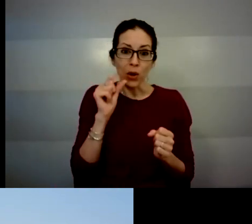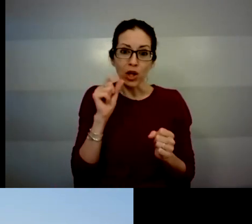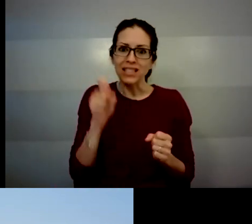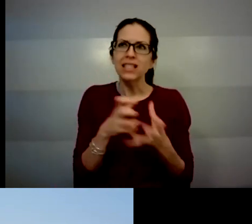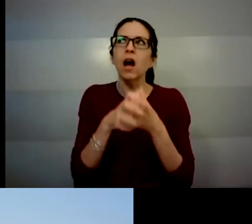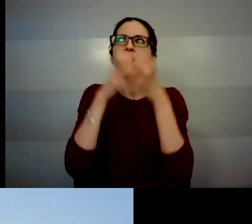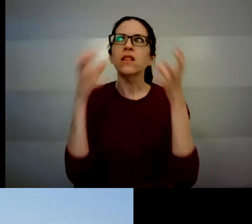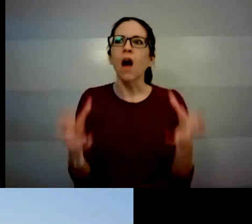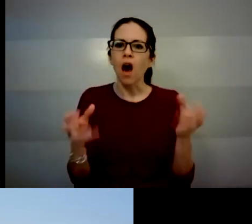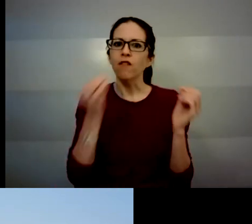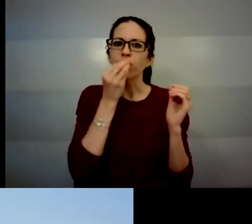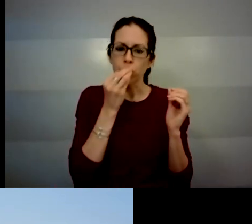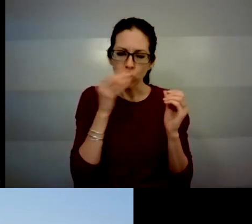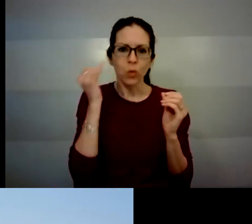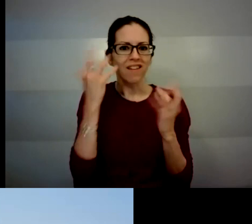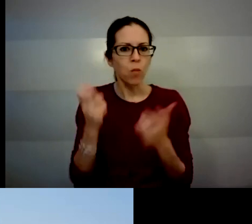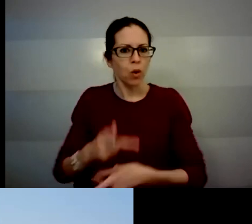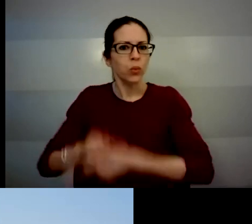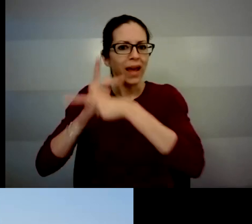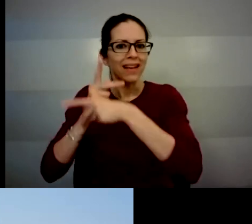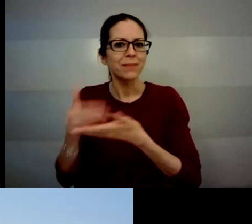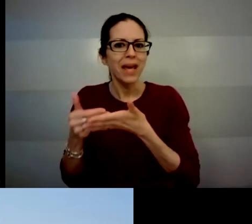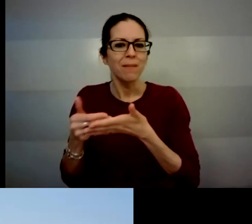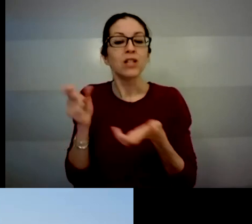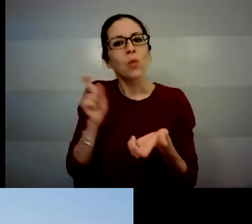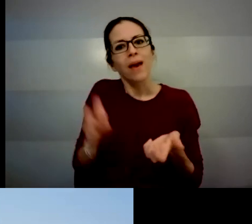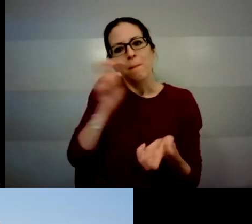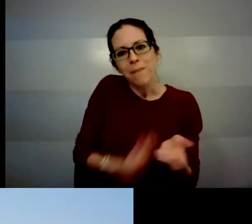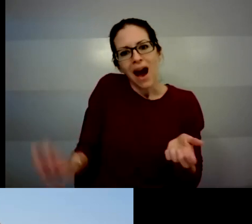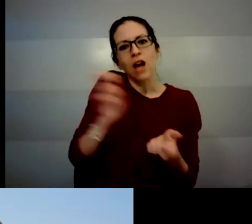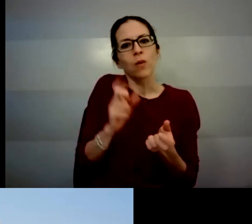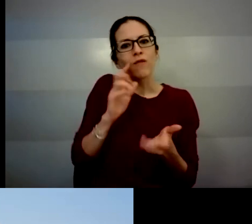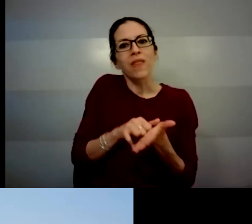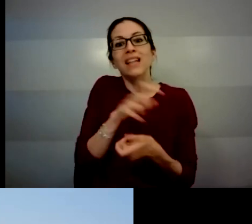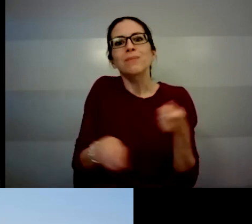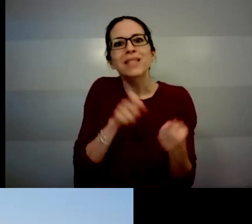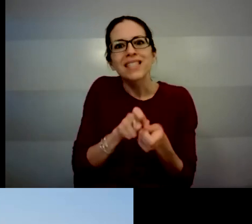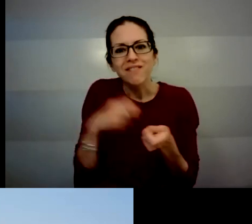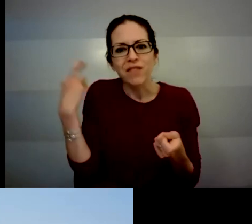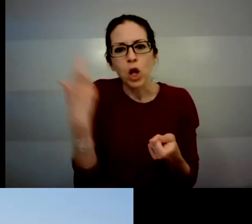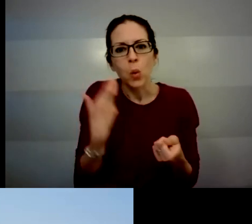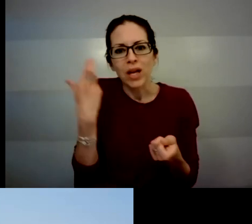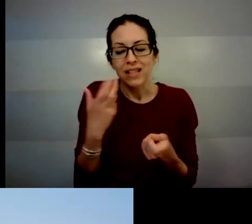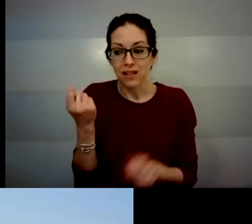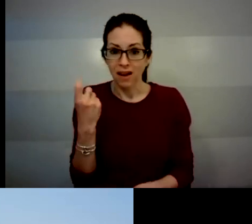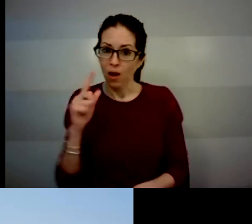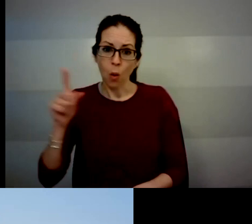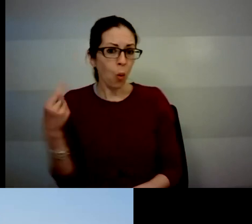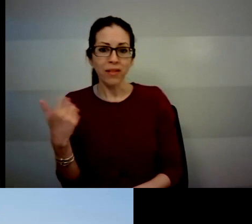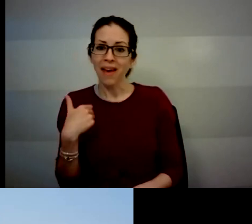babies. And so they migrate specifically to do that, to take advantage of those food resources that are only available for a short amount of